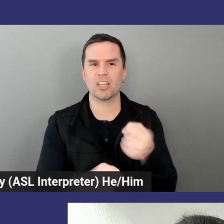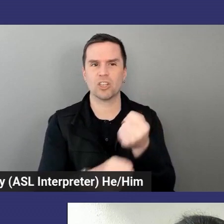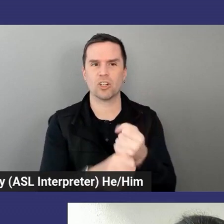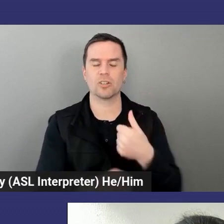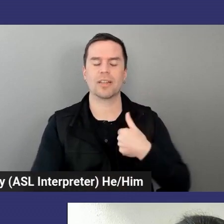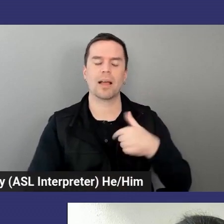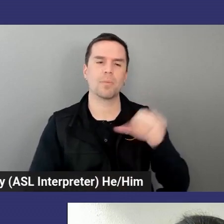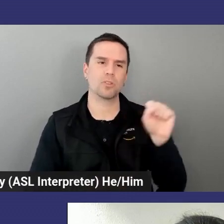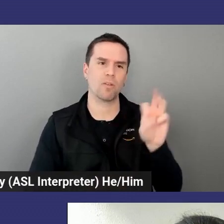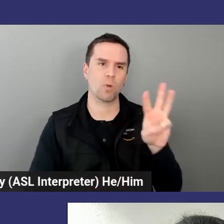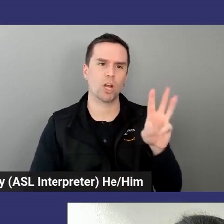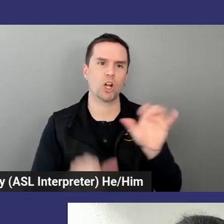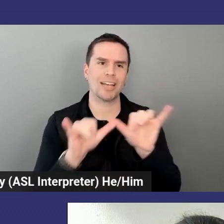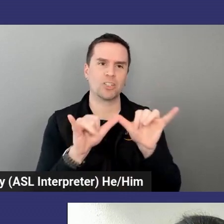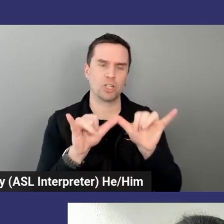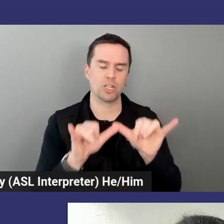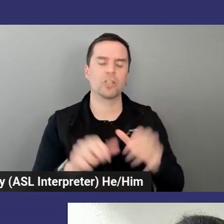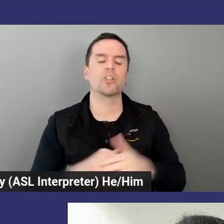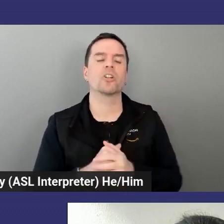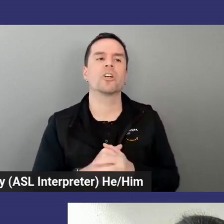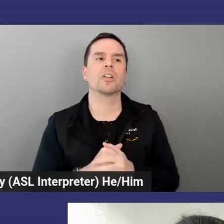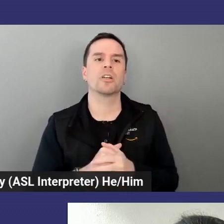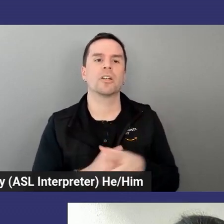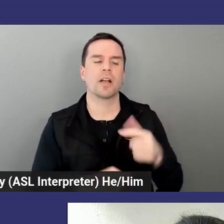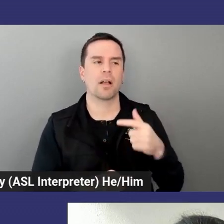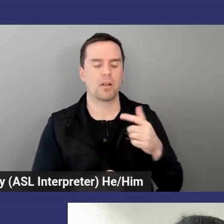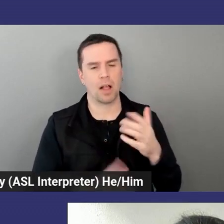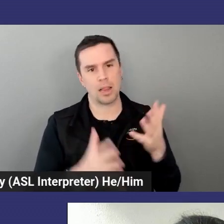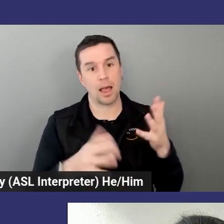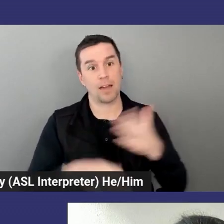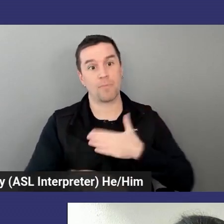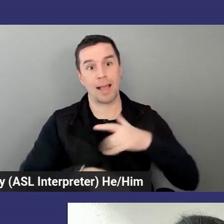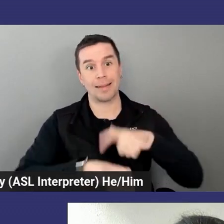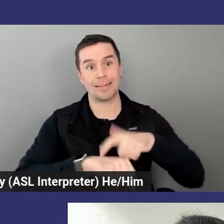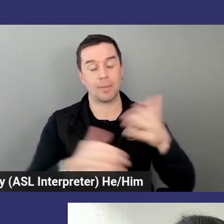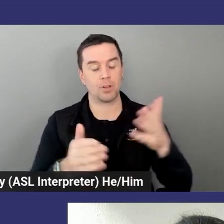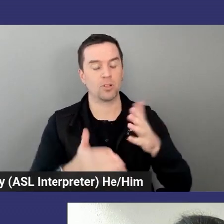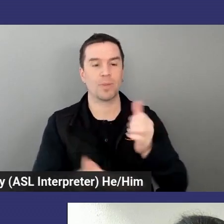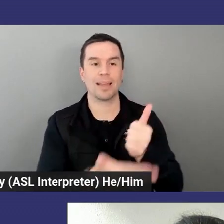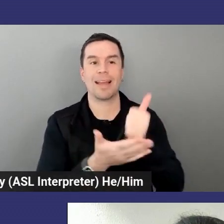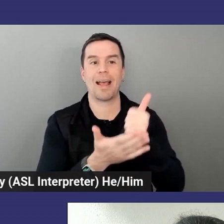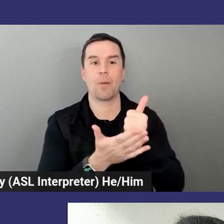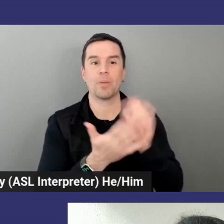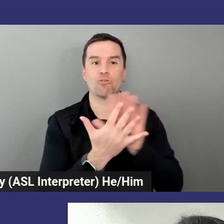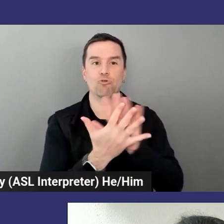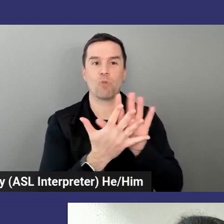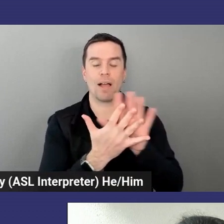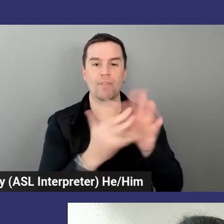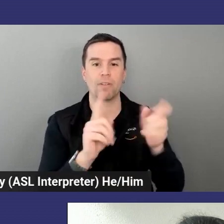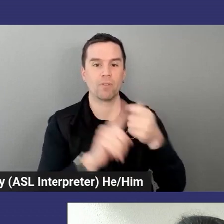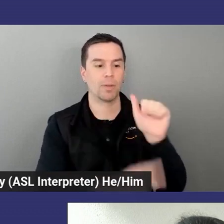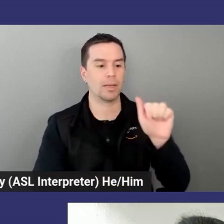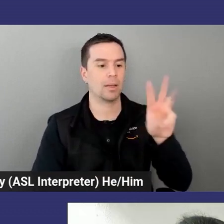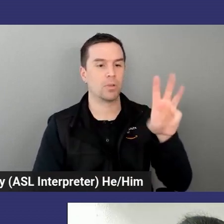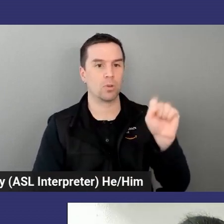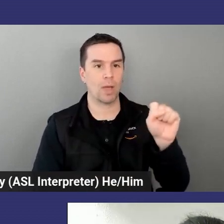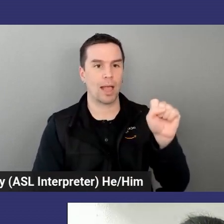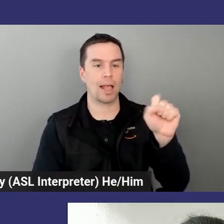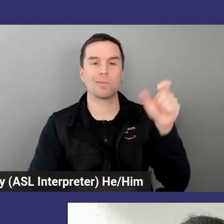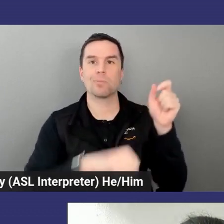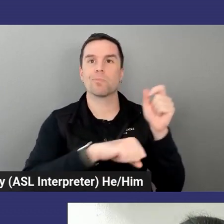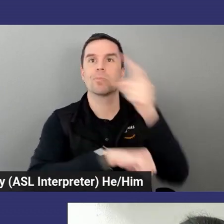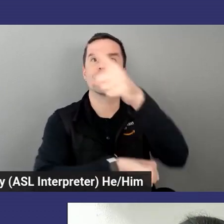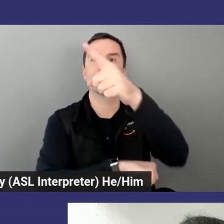I've spent a lot of my time helping traffic served from AWS make its way out to the internet